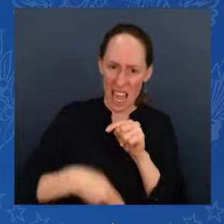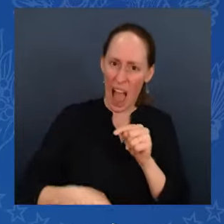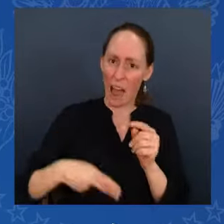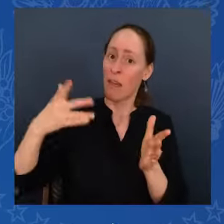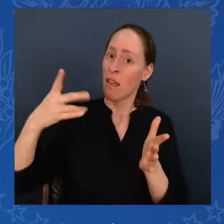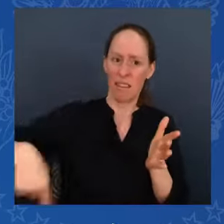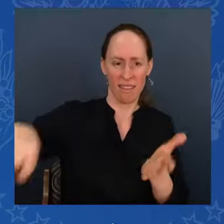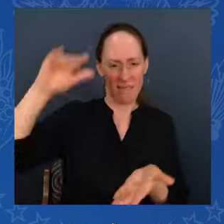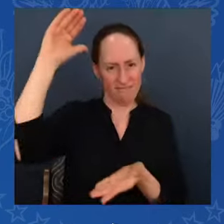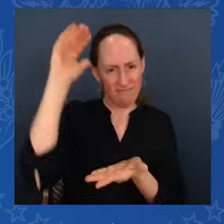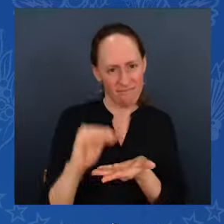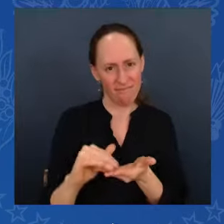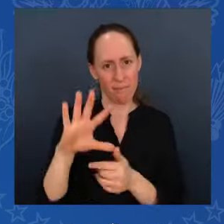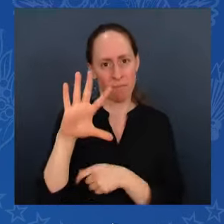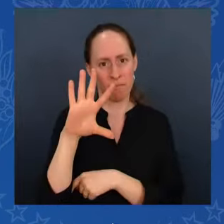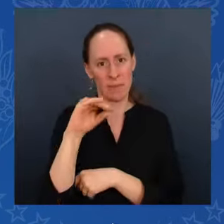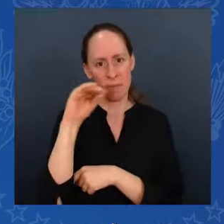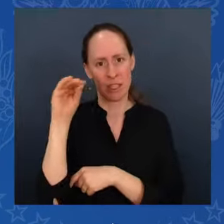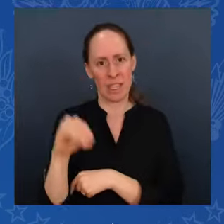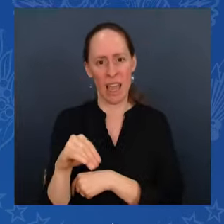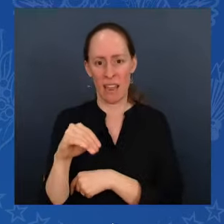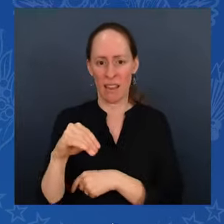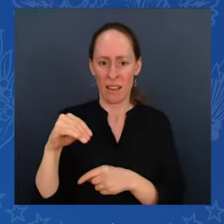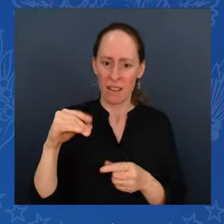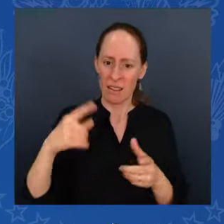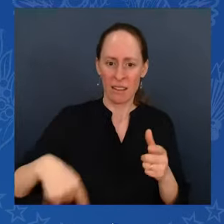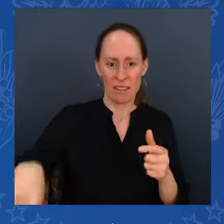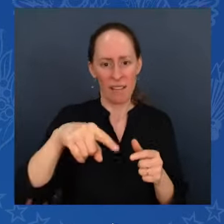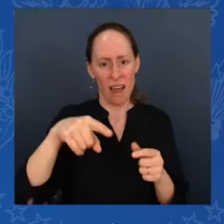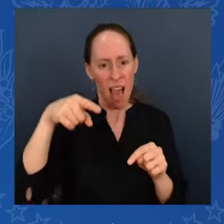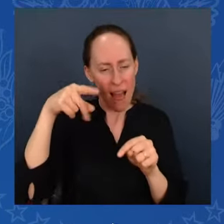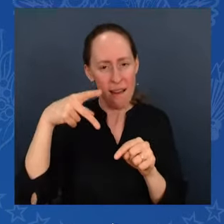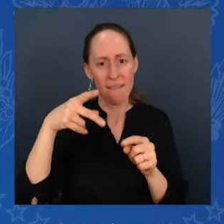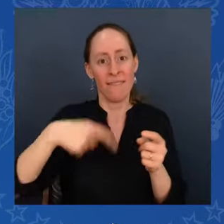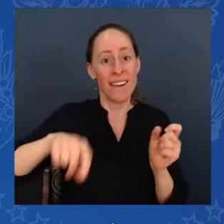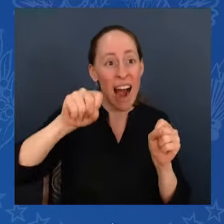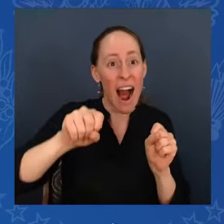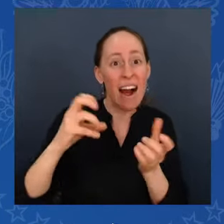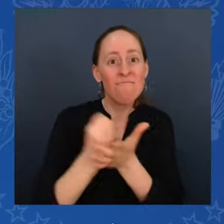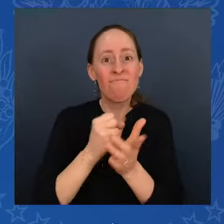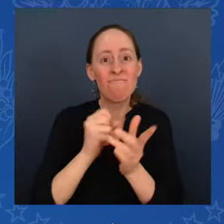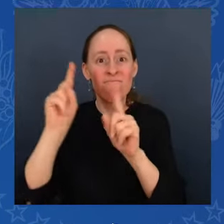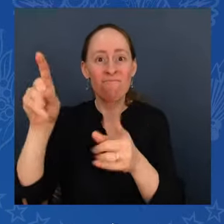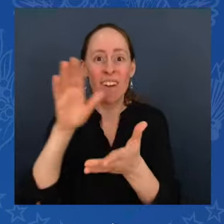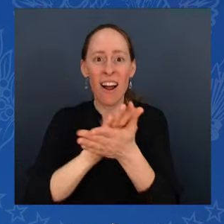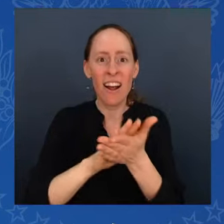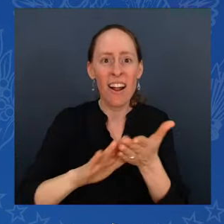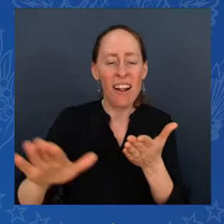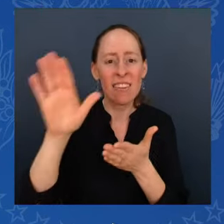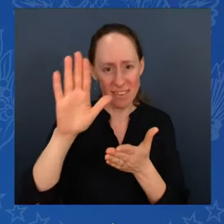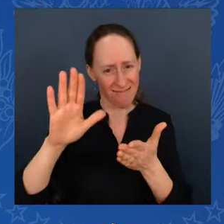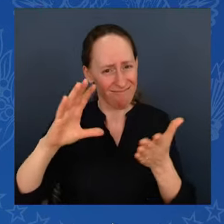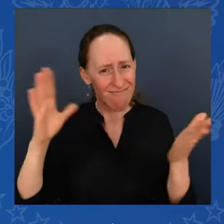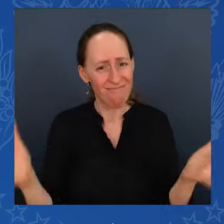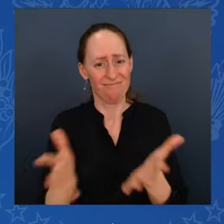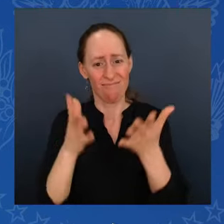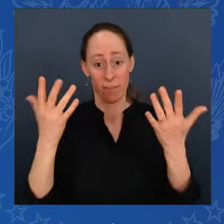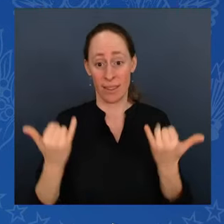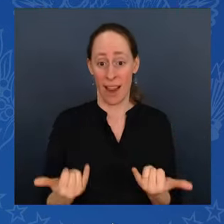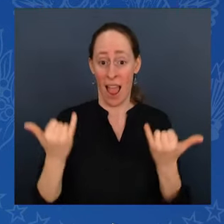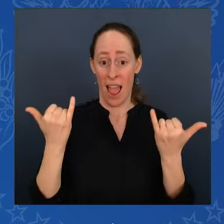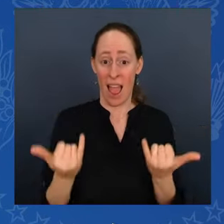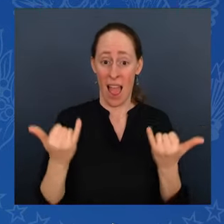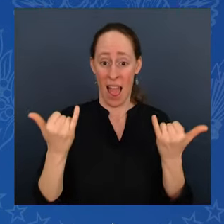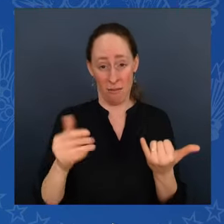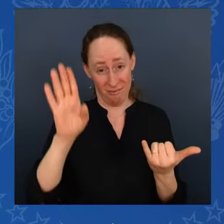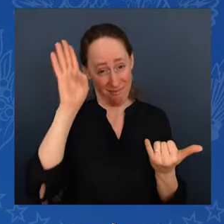If we do this, the economic gains will far outweigh the cost, and that's not hyperbole. That's the truth.